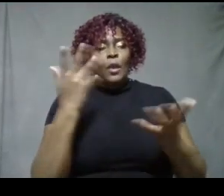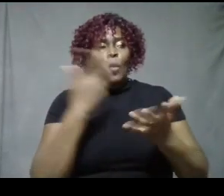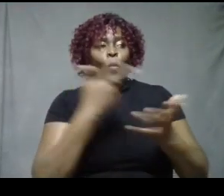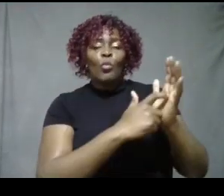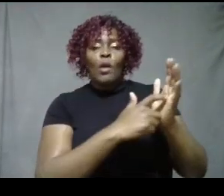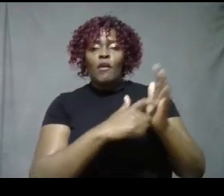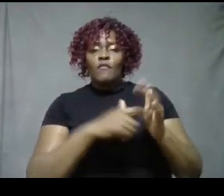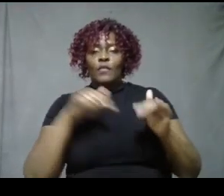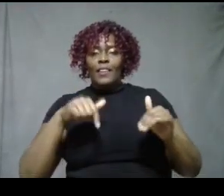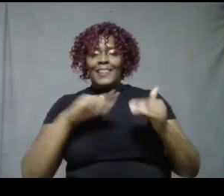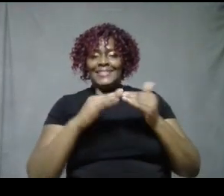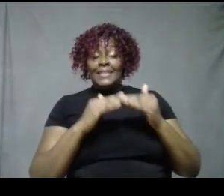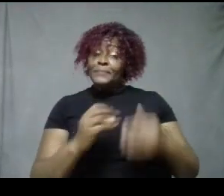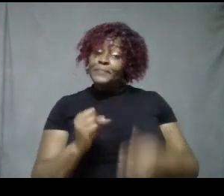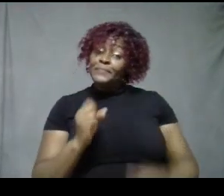So.